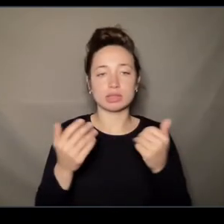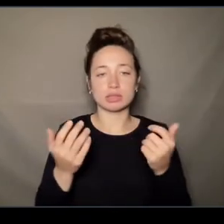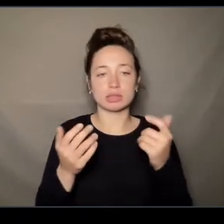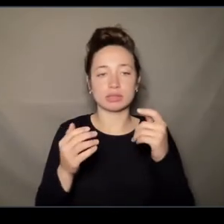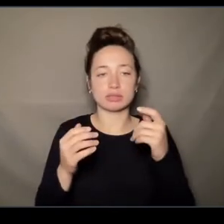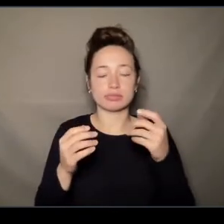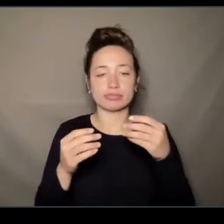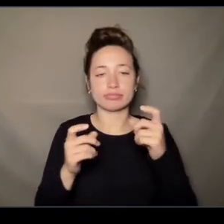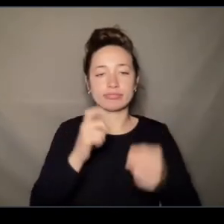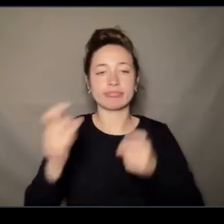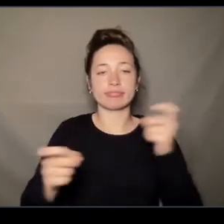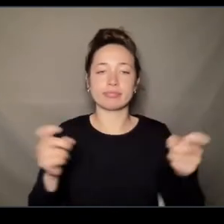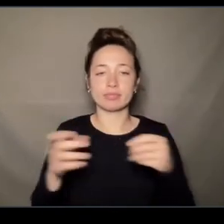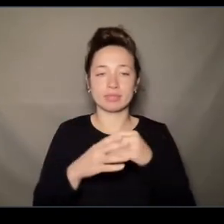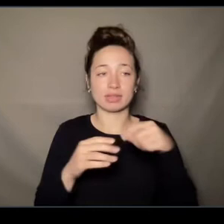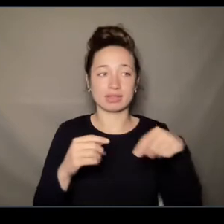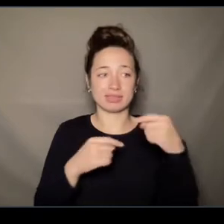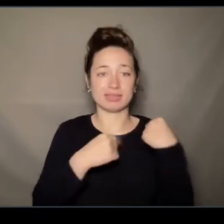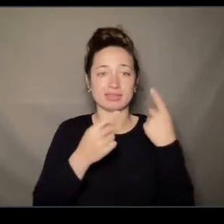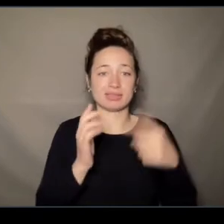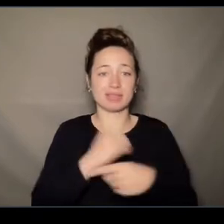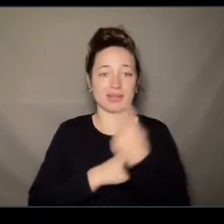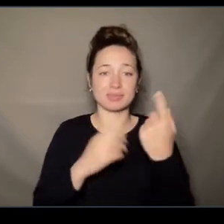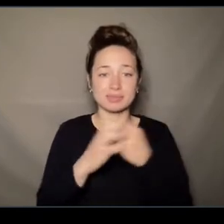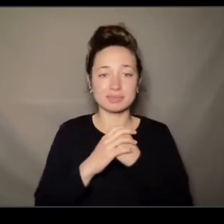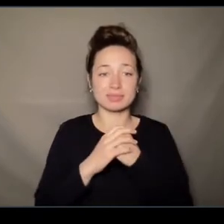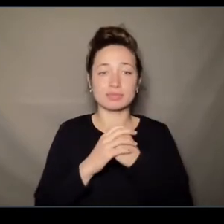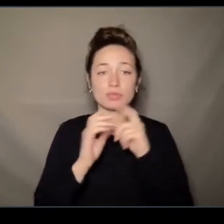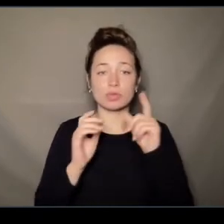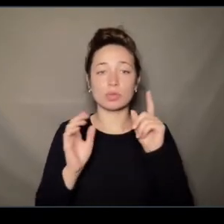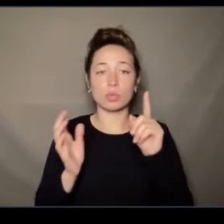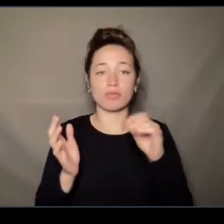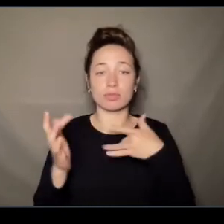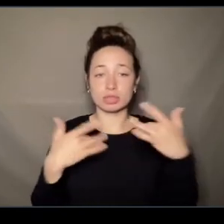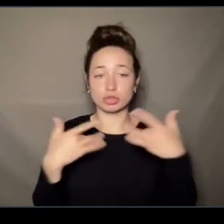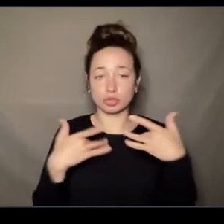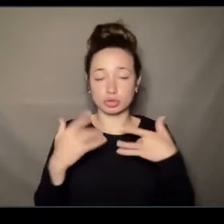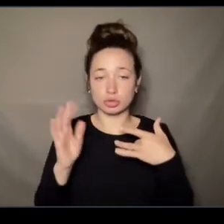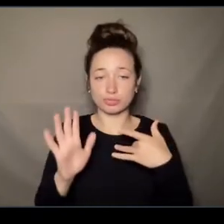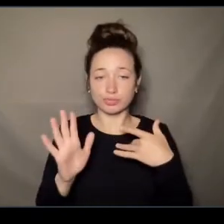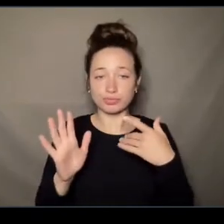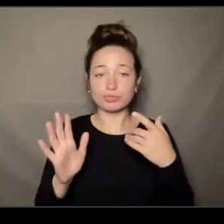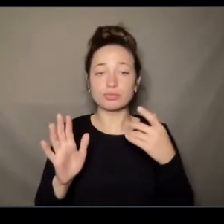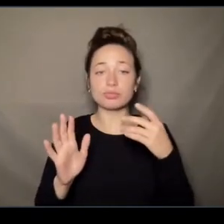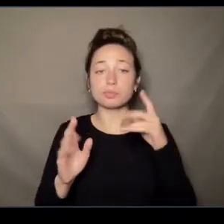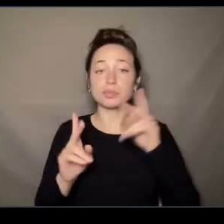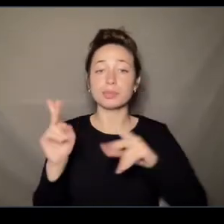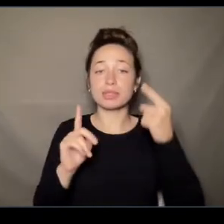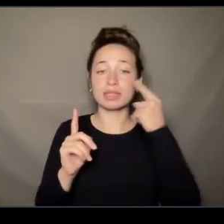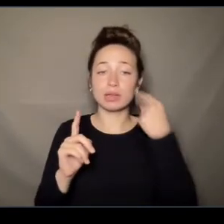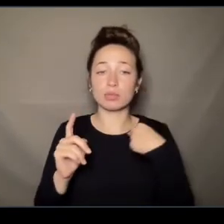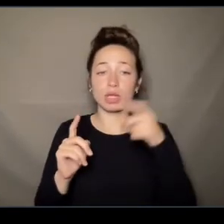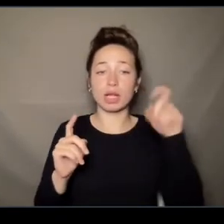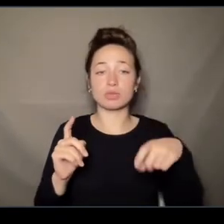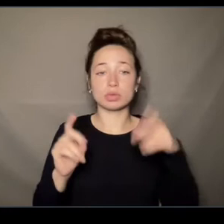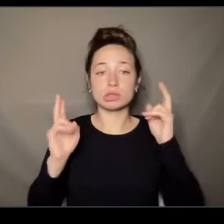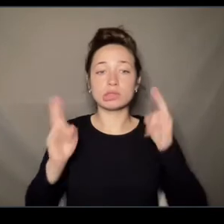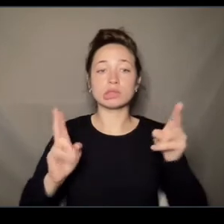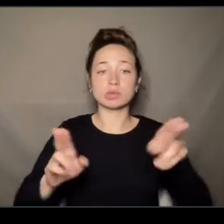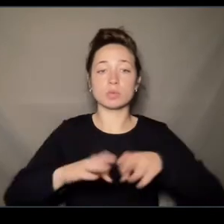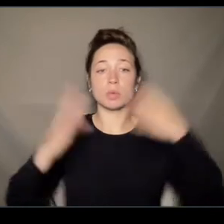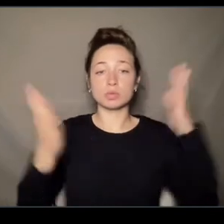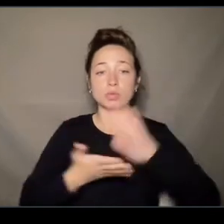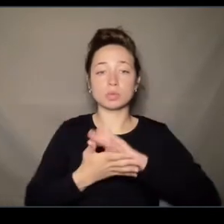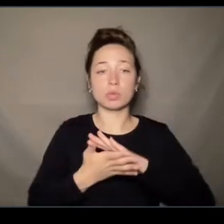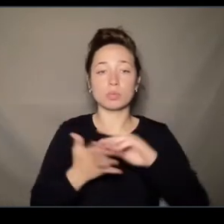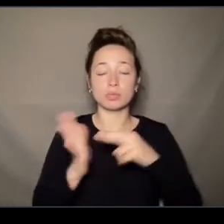easily delegated, especially in these times. So one of my concerns actually is that people think we have to rush to open the